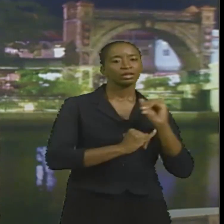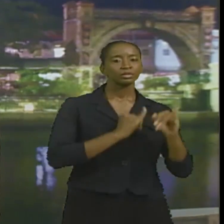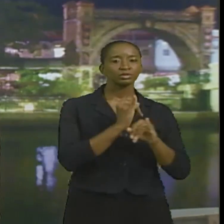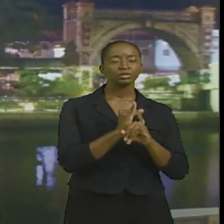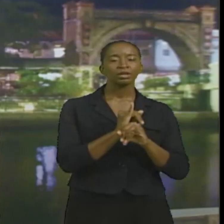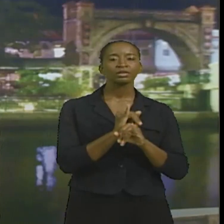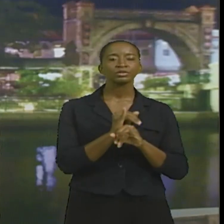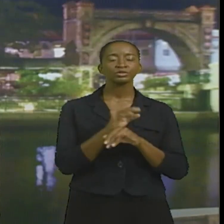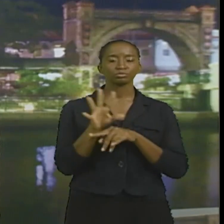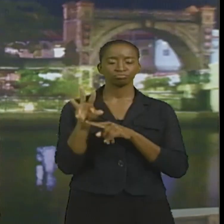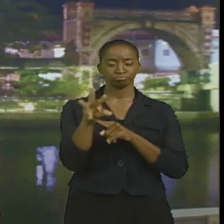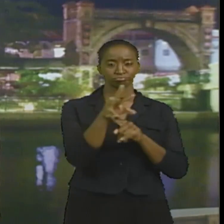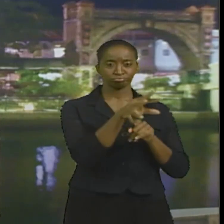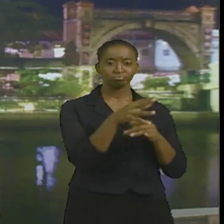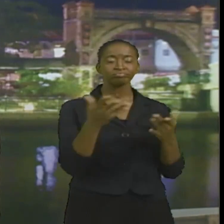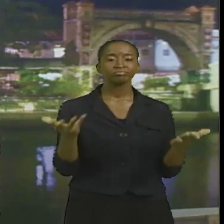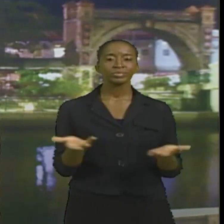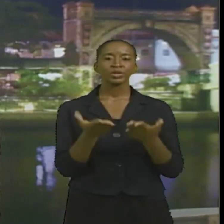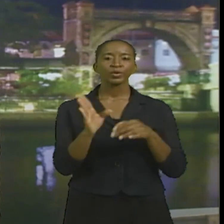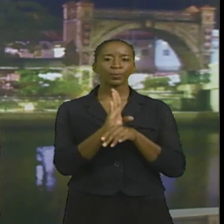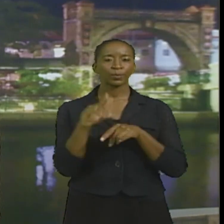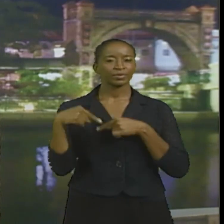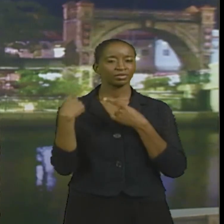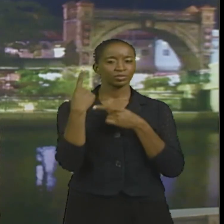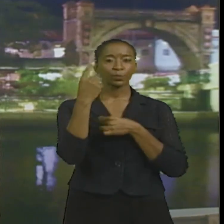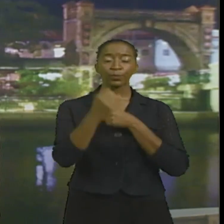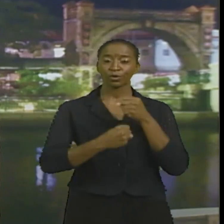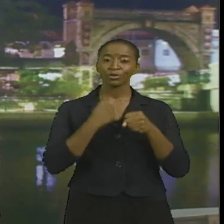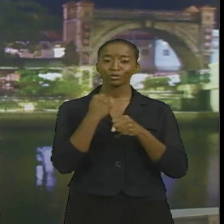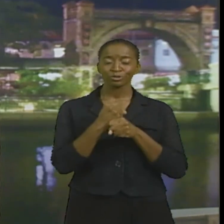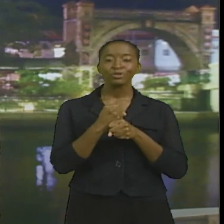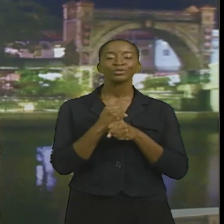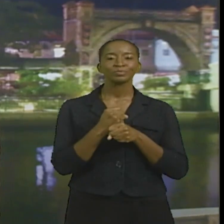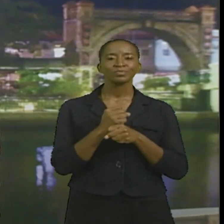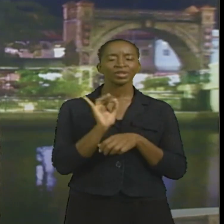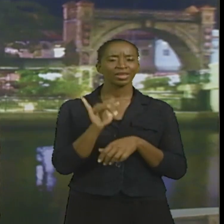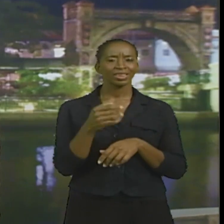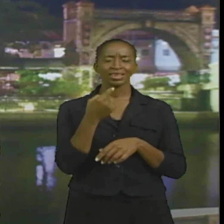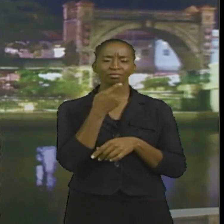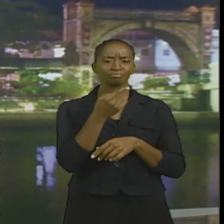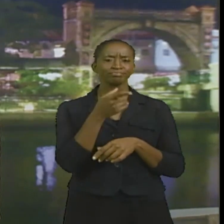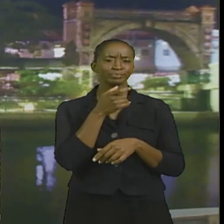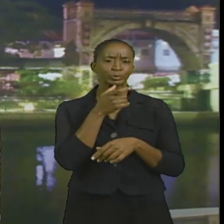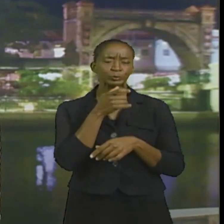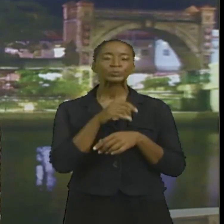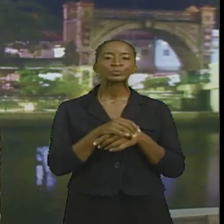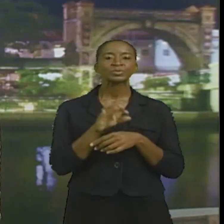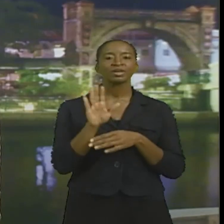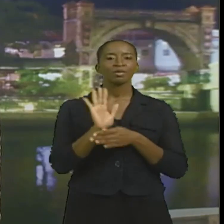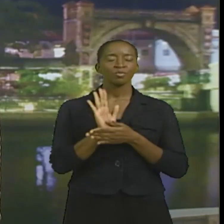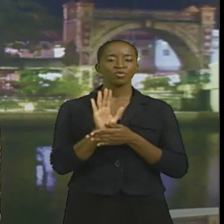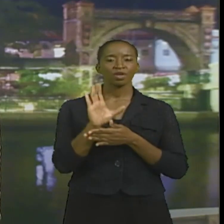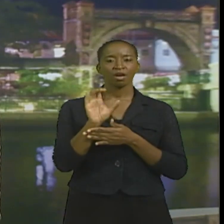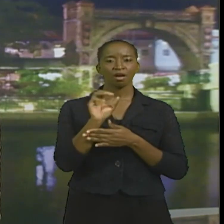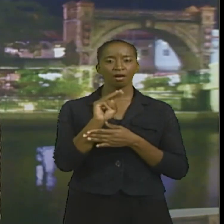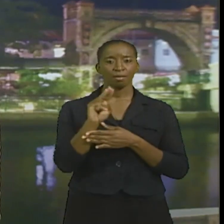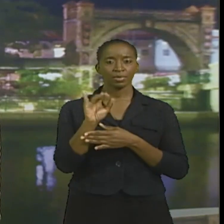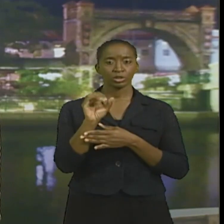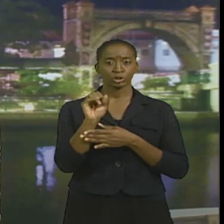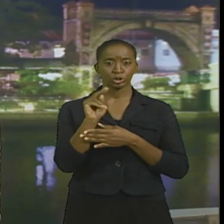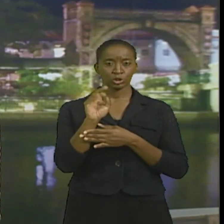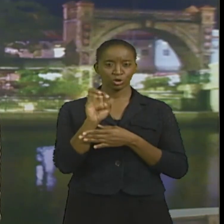location in Barbados over the past year. Our Sharika Griffith reports that this was revealed by Film Commissioner Annette Nias during the launch of the